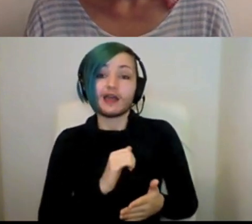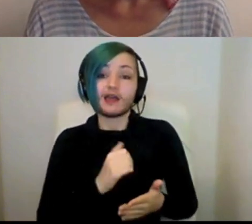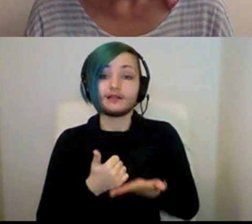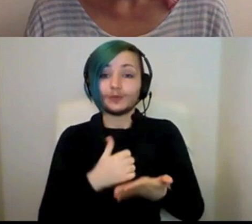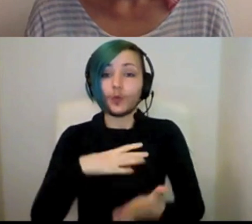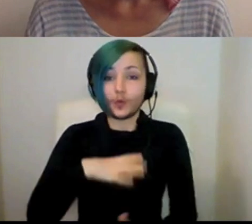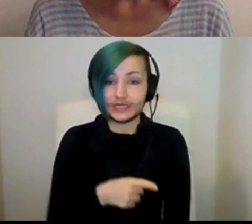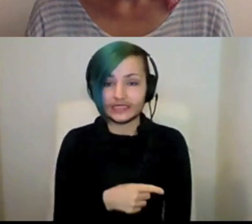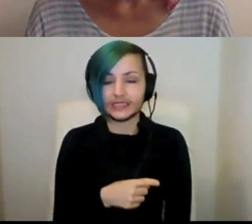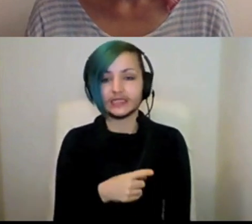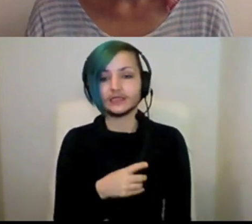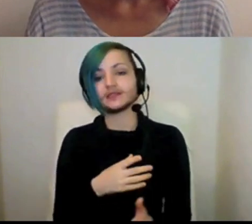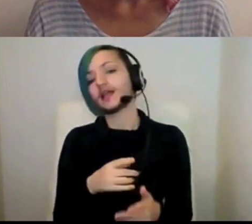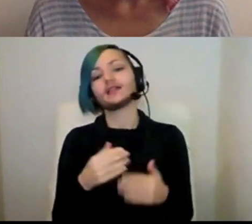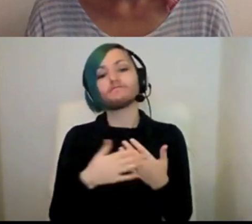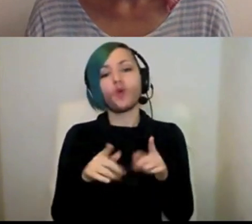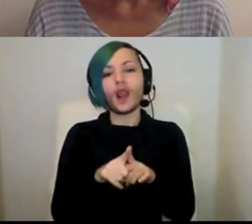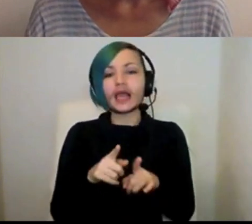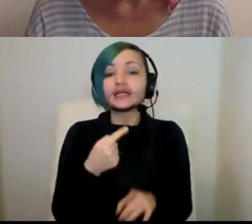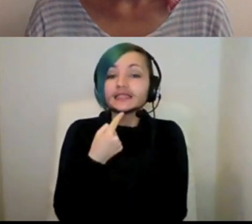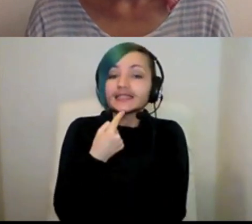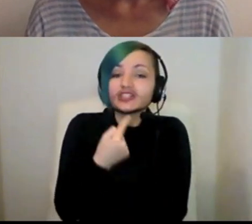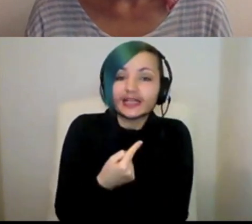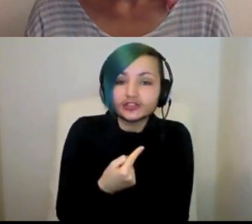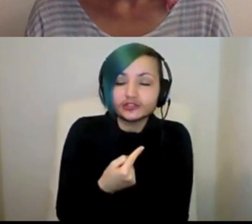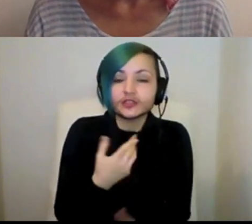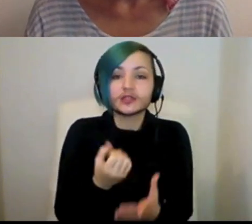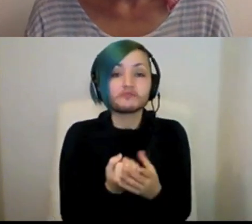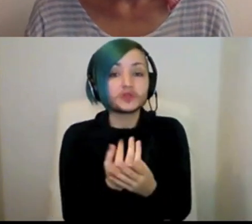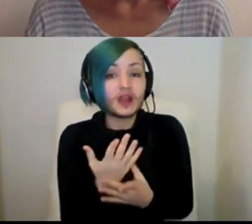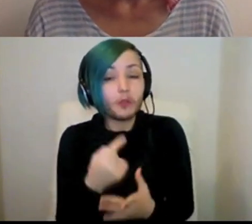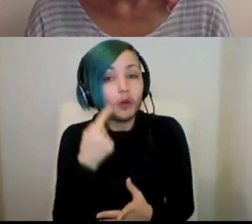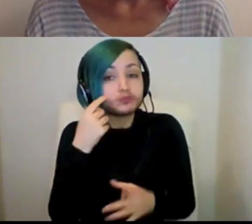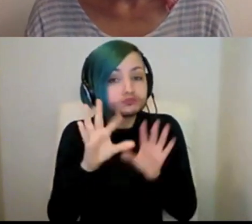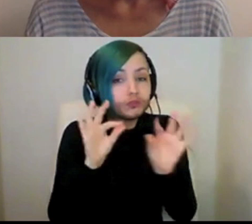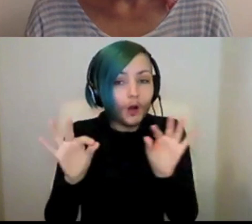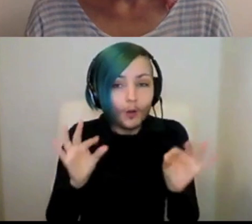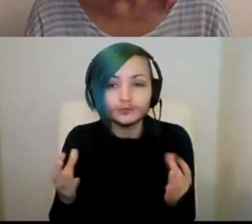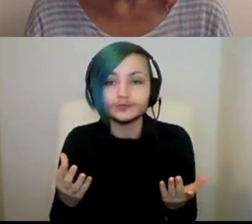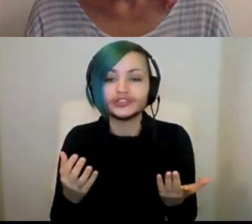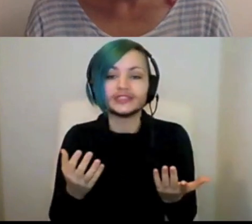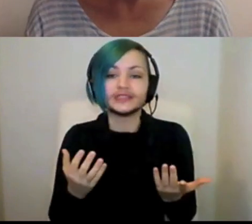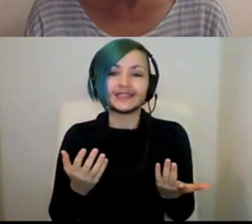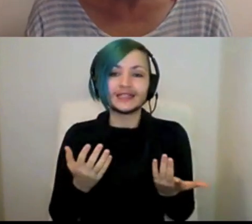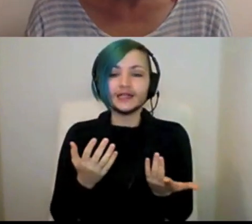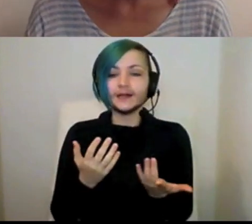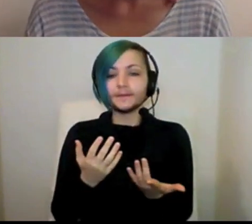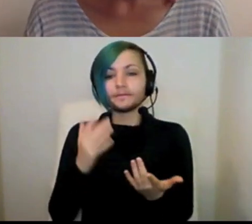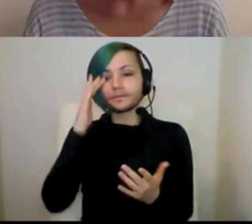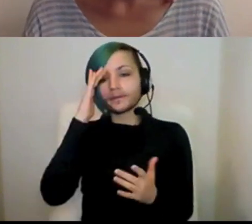know, suggesting, developing, looking at options, and you know, the